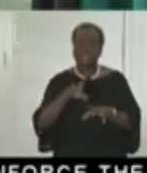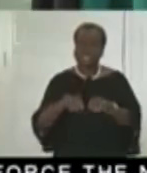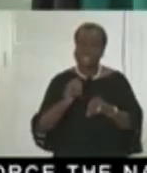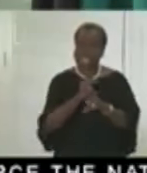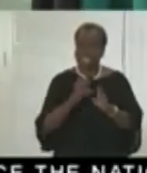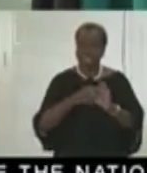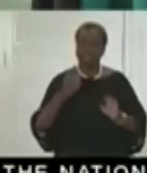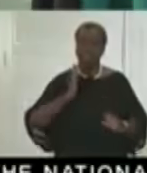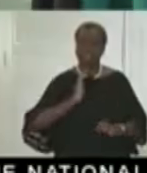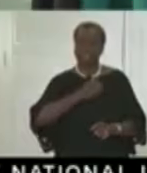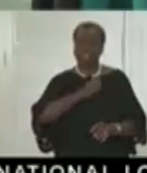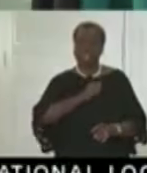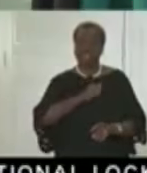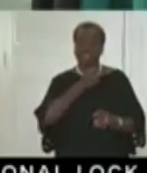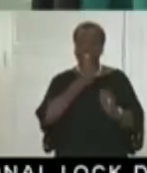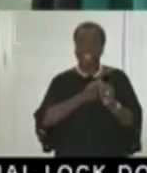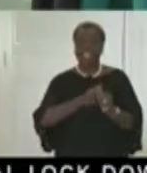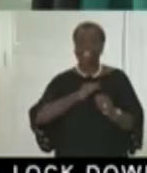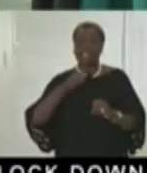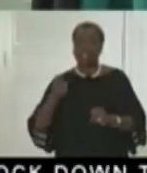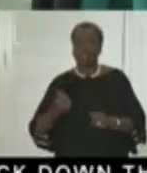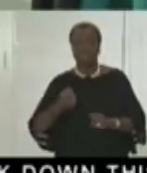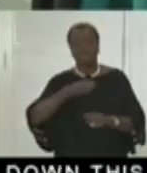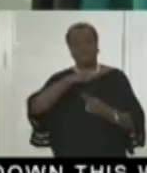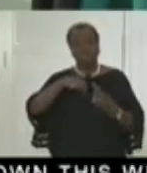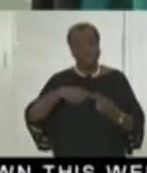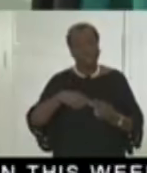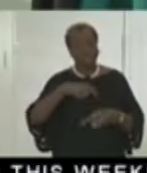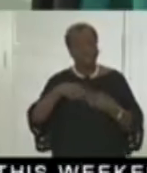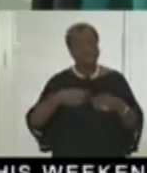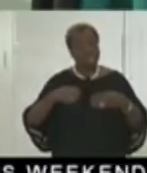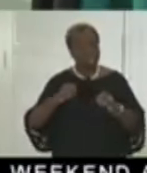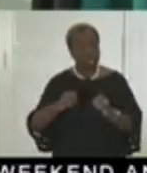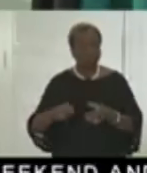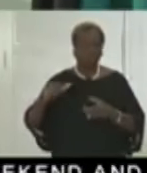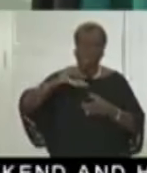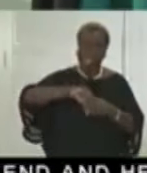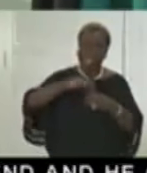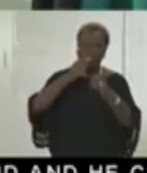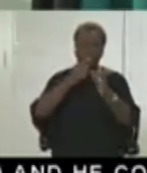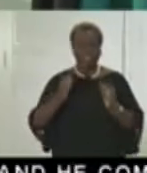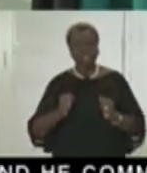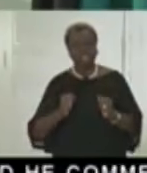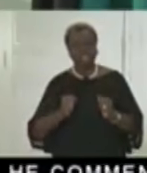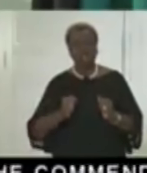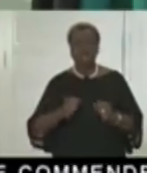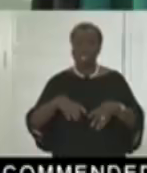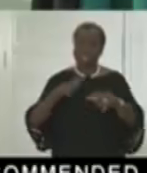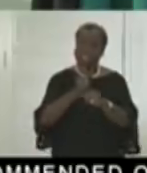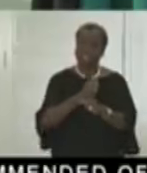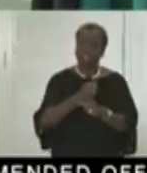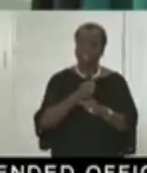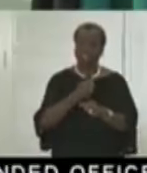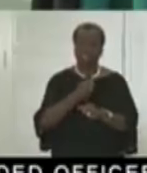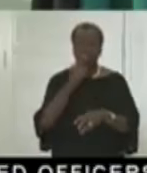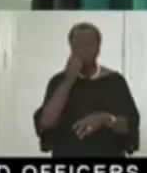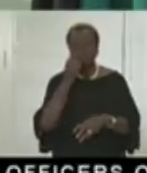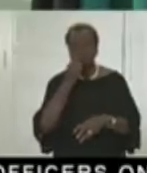ourselves and each other so that when we go to the store, when we go to the gas station, when we go to get food, that we are making